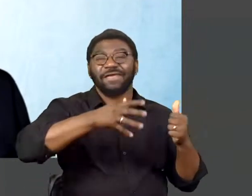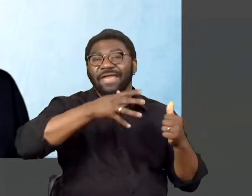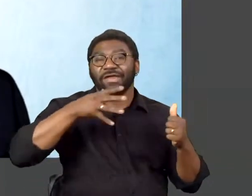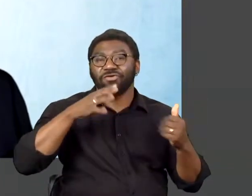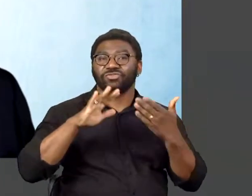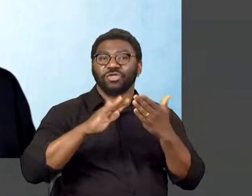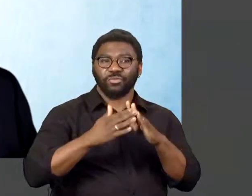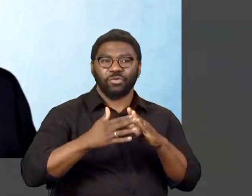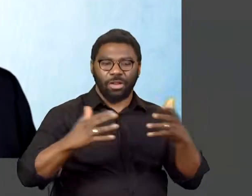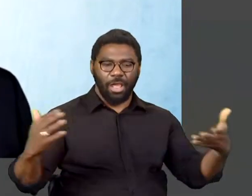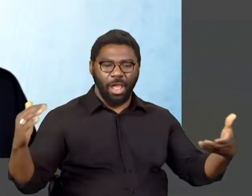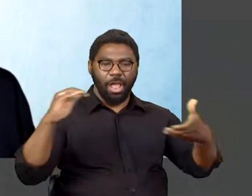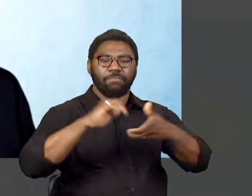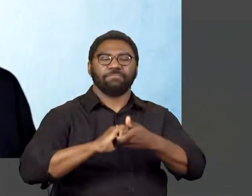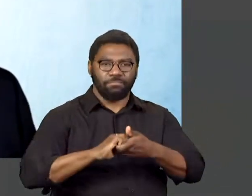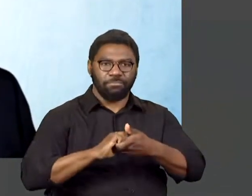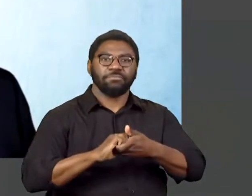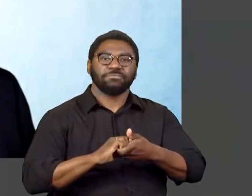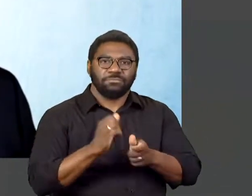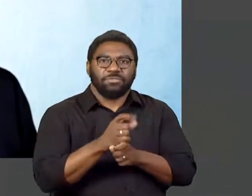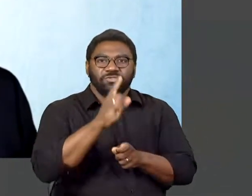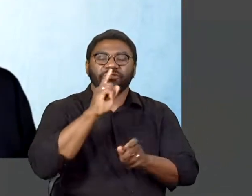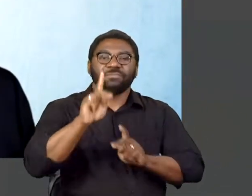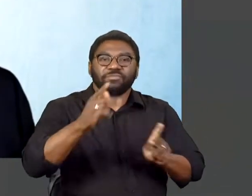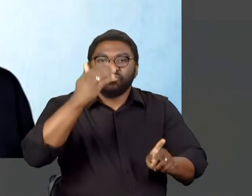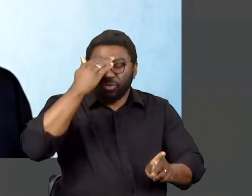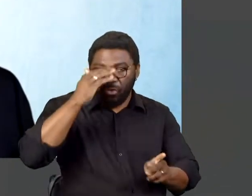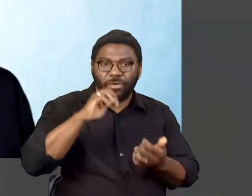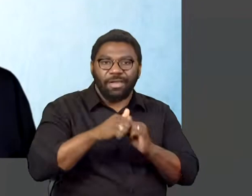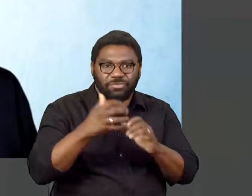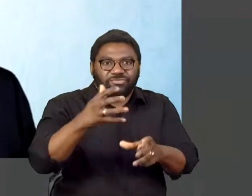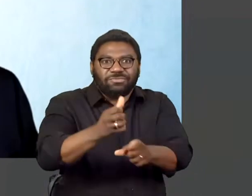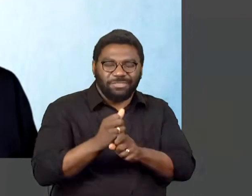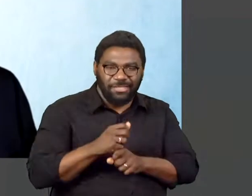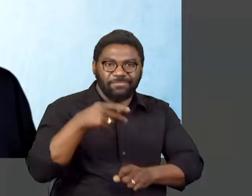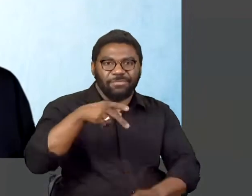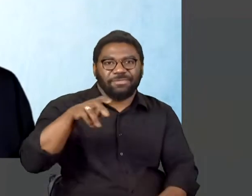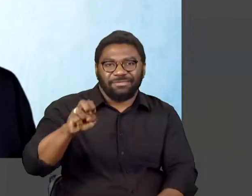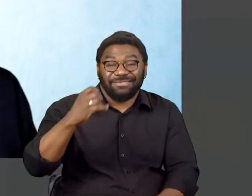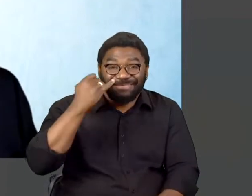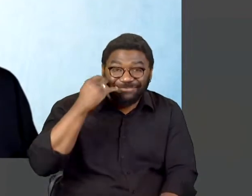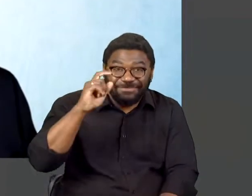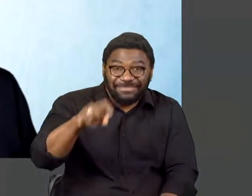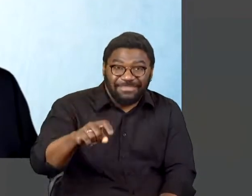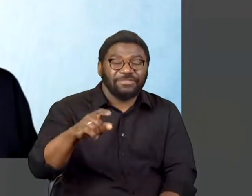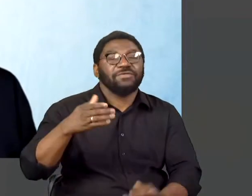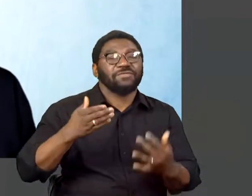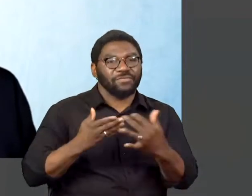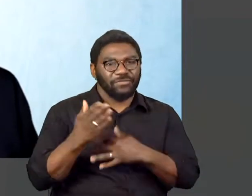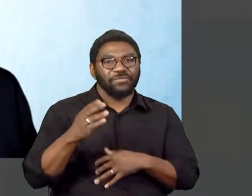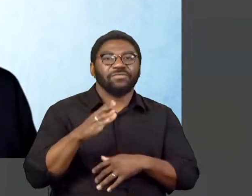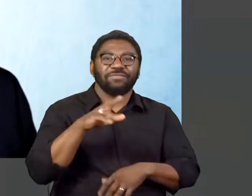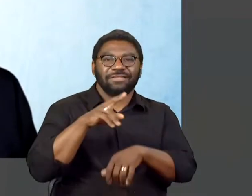it know how to access PPE and antivirals through the Strategic National Stockpile.